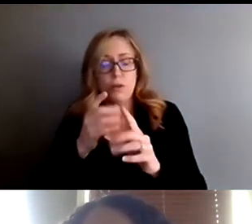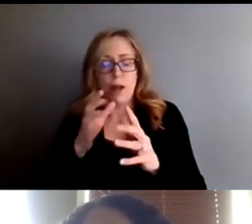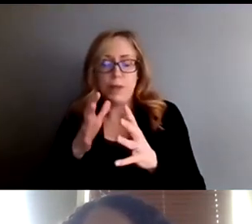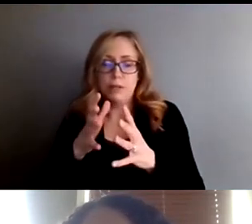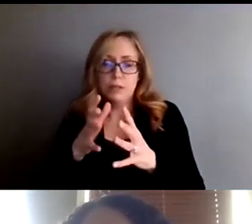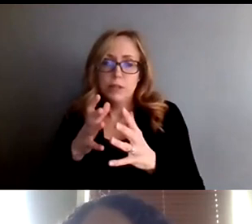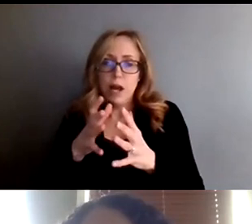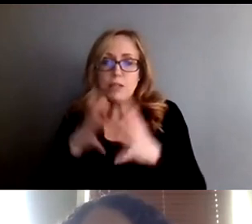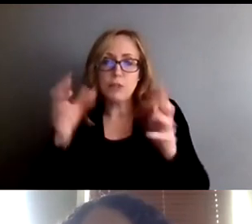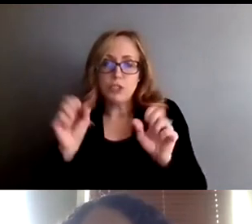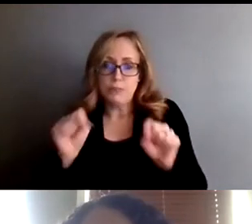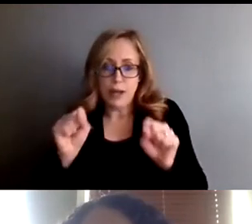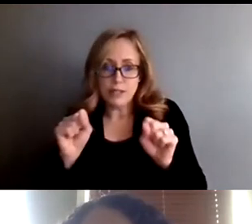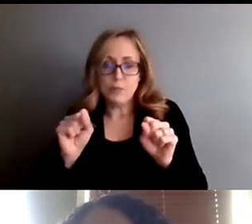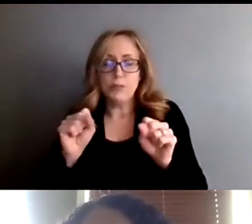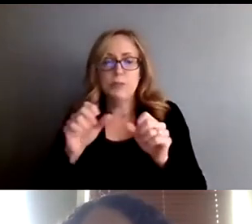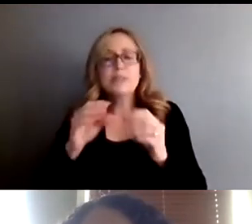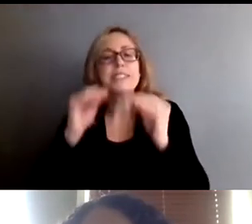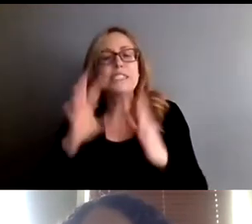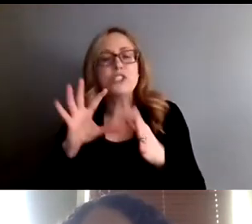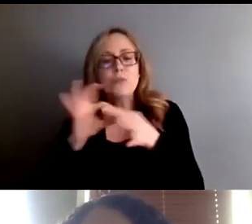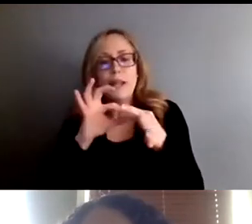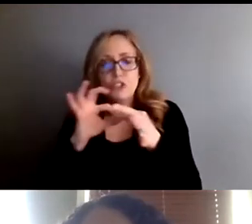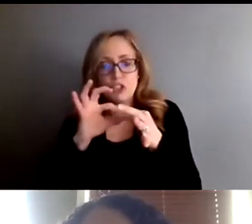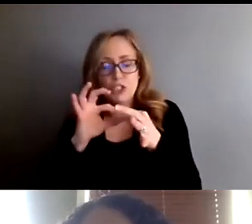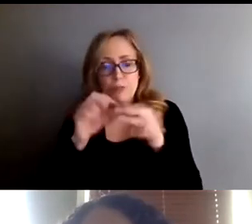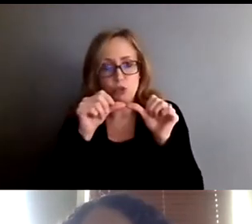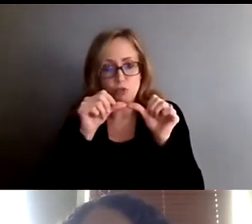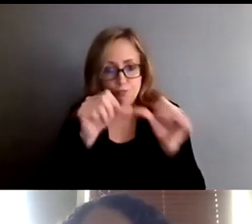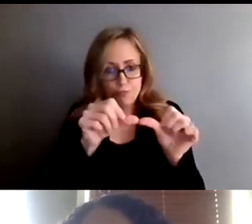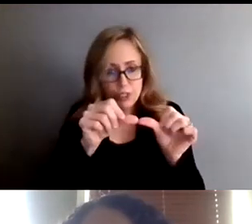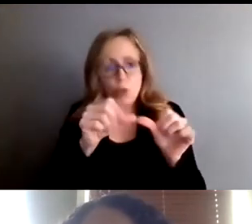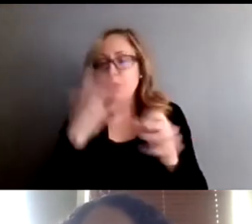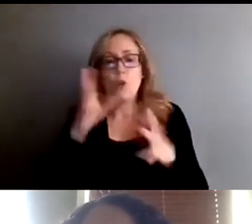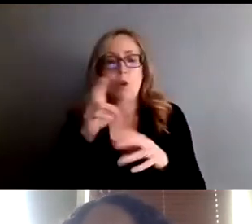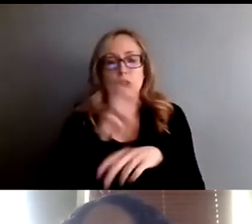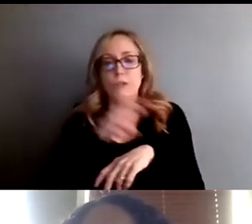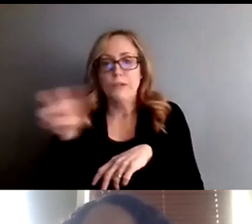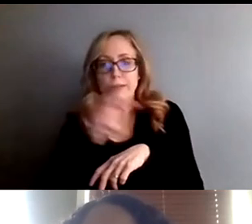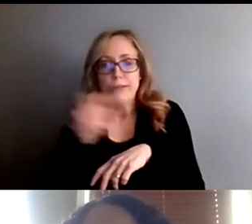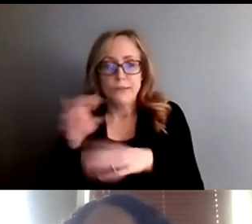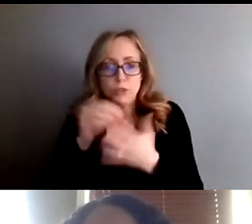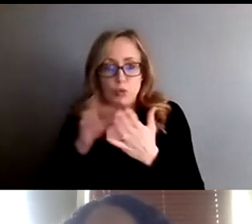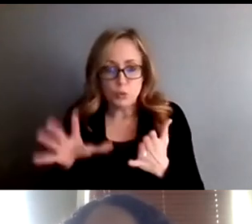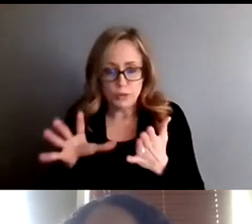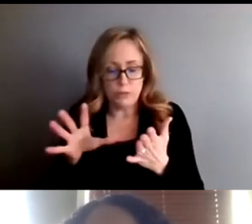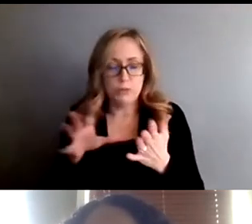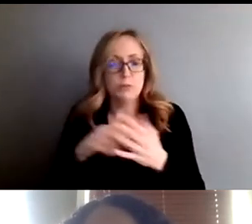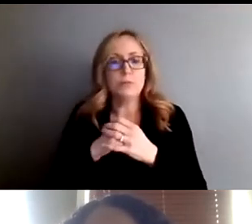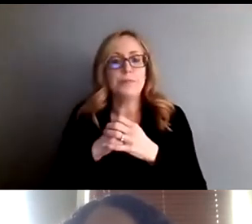possible our teacher-student relationships. Our goal is not to shift students among classrooms. There will be